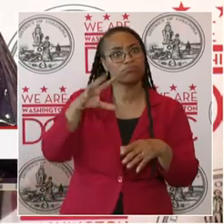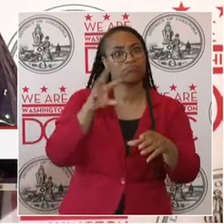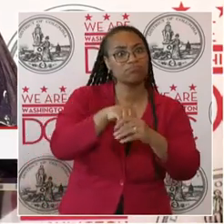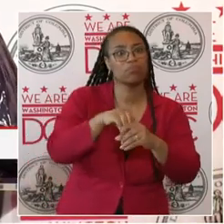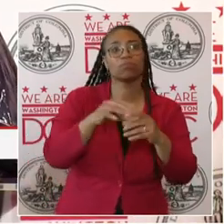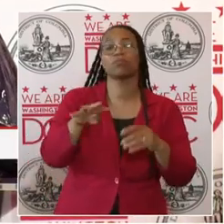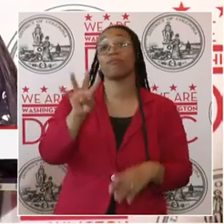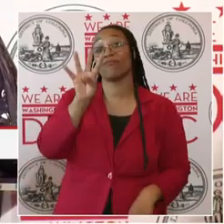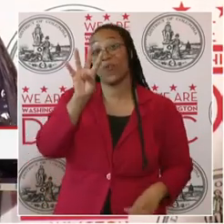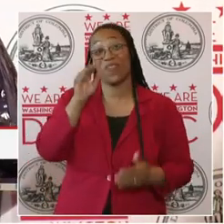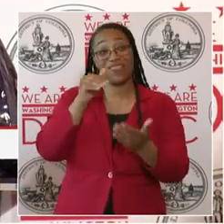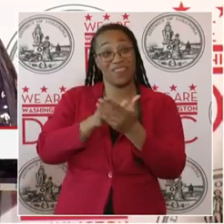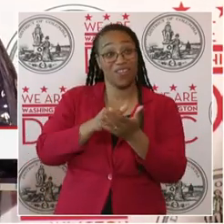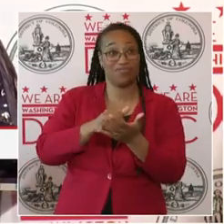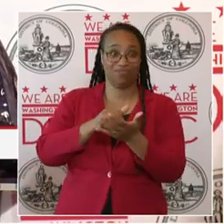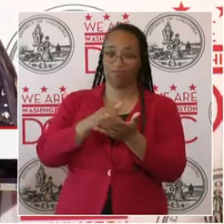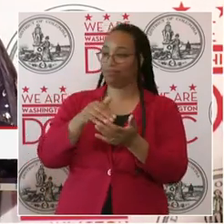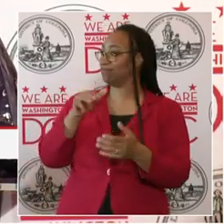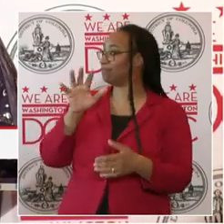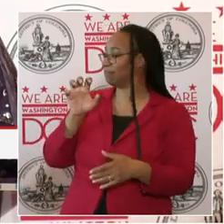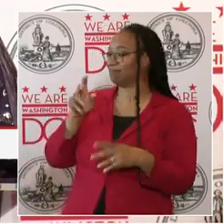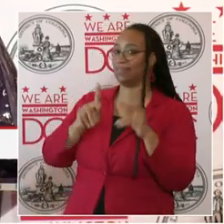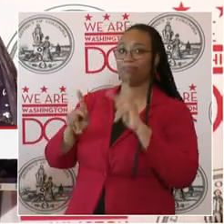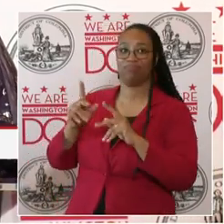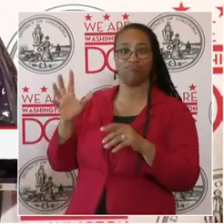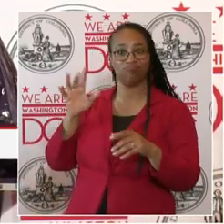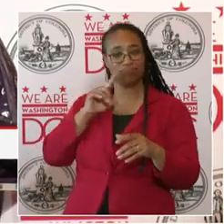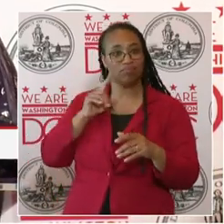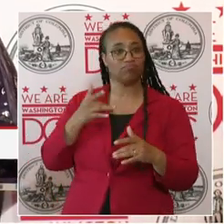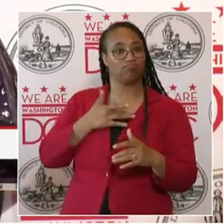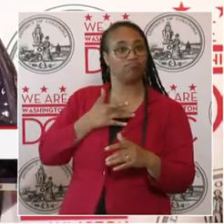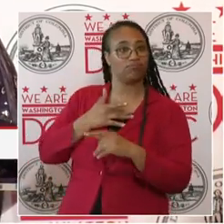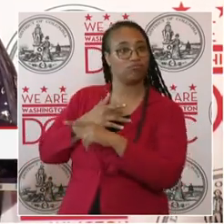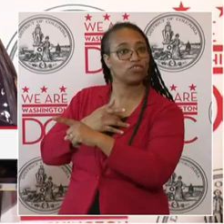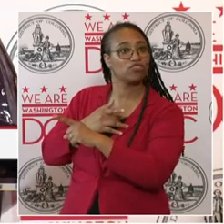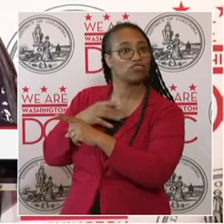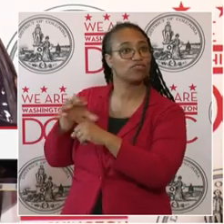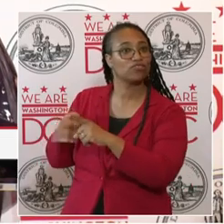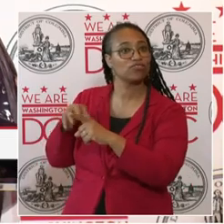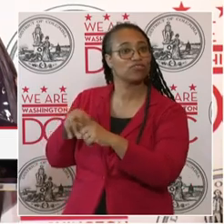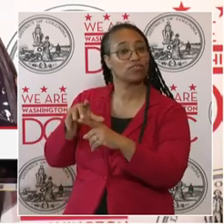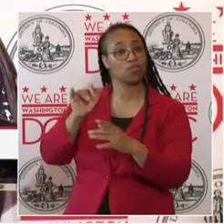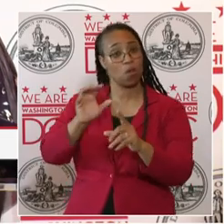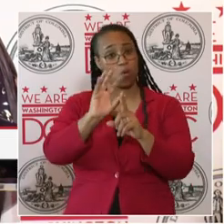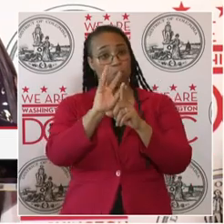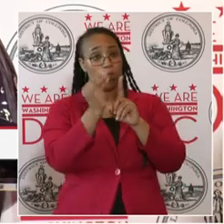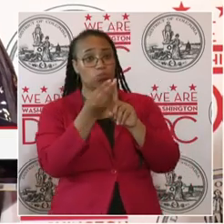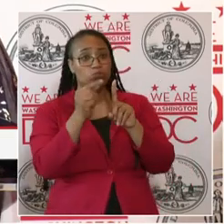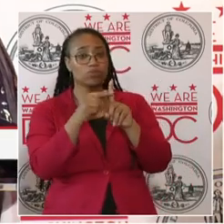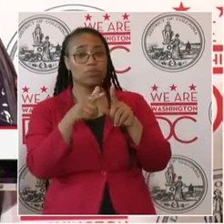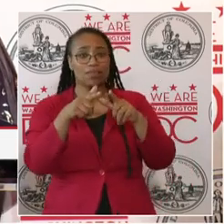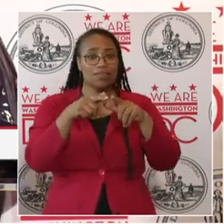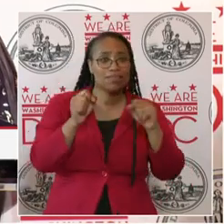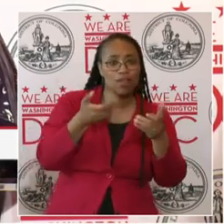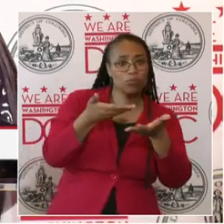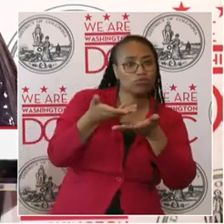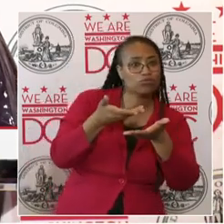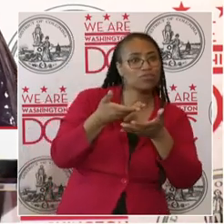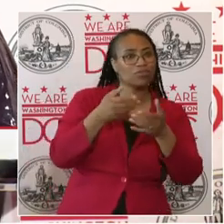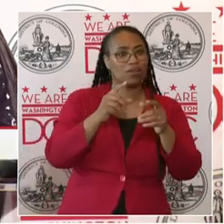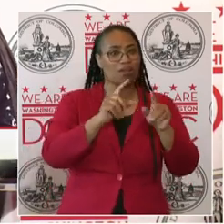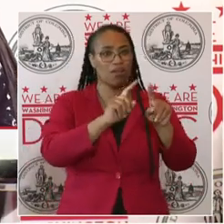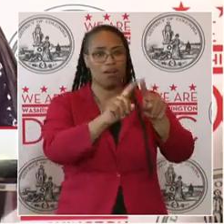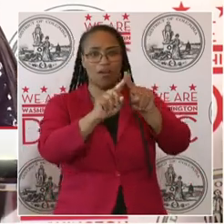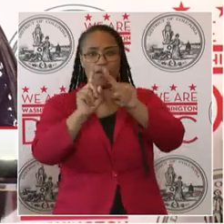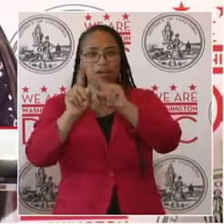4,500. LAYC provides culturally relevant and linguistically inclusive service where other organizations can't. So